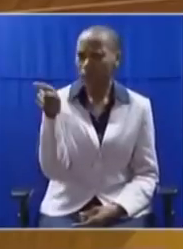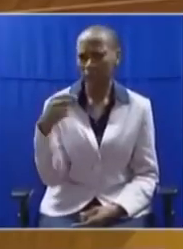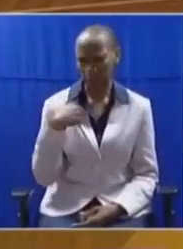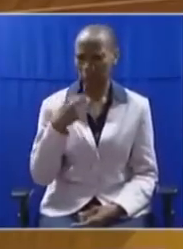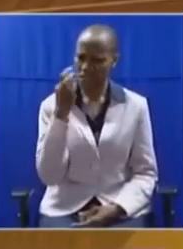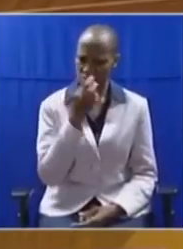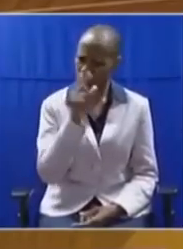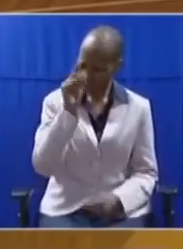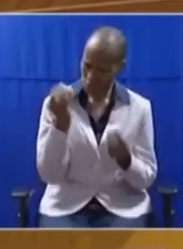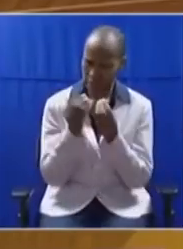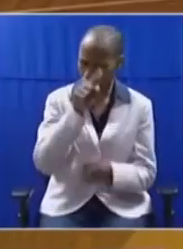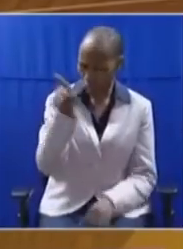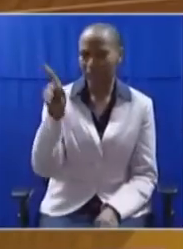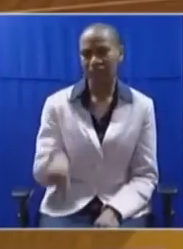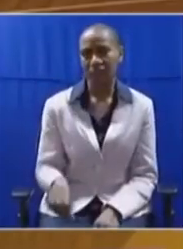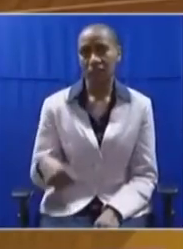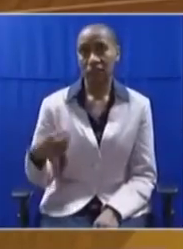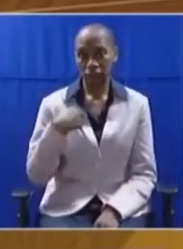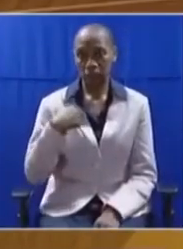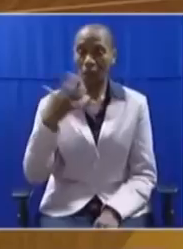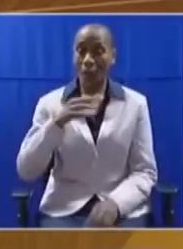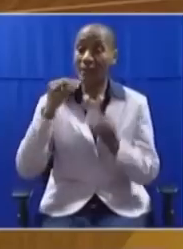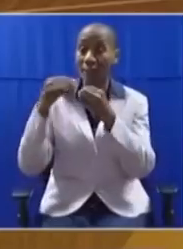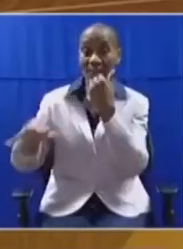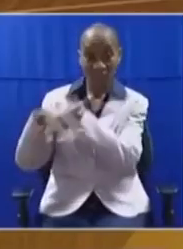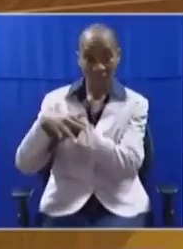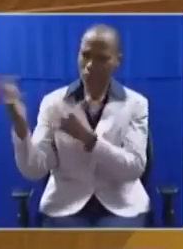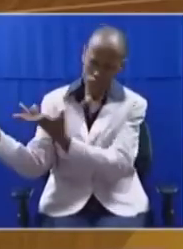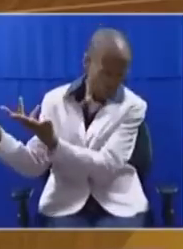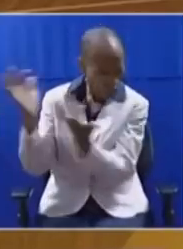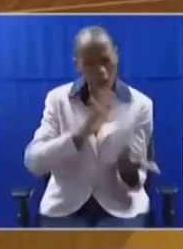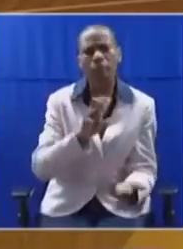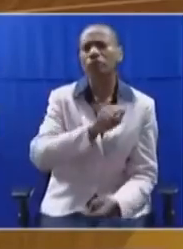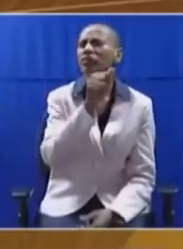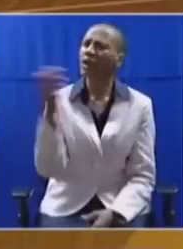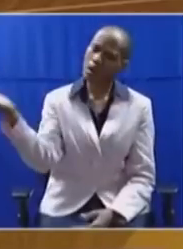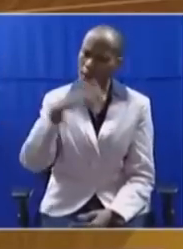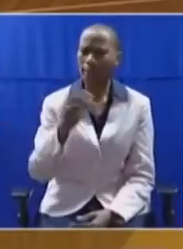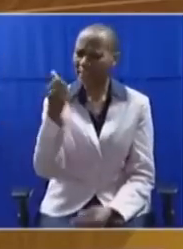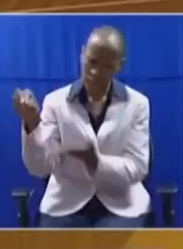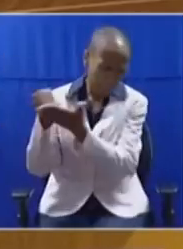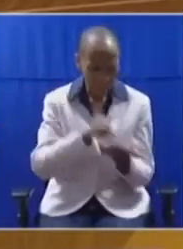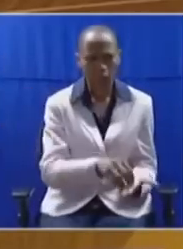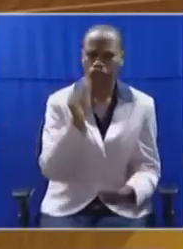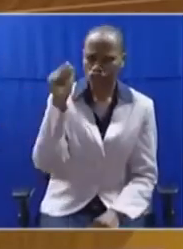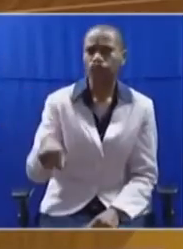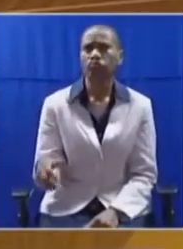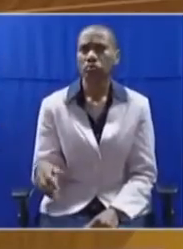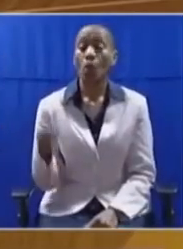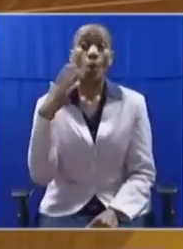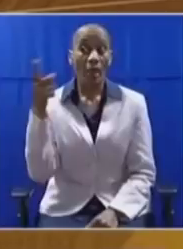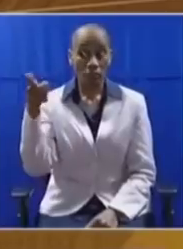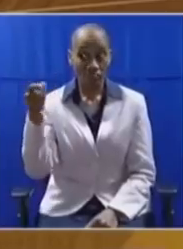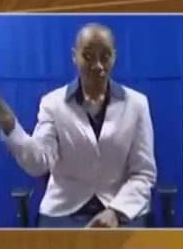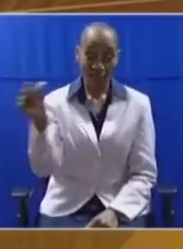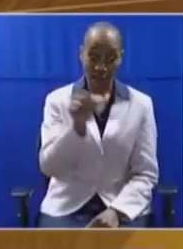say, is that we want you to come and invest. And as you come and invest, we are not going